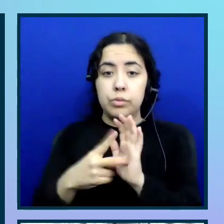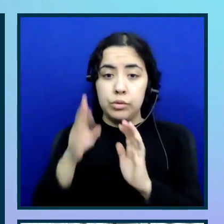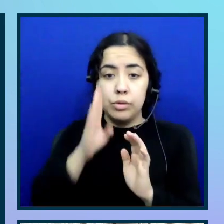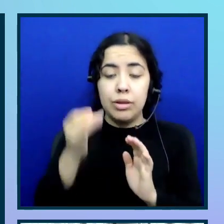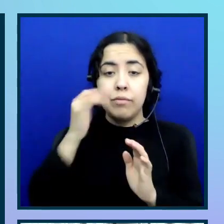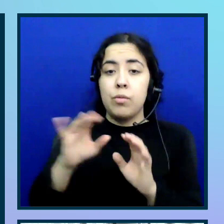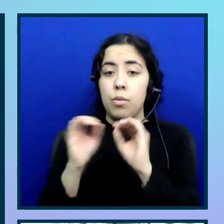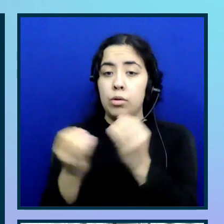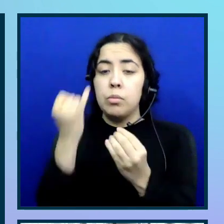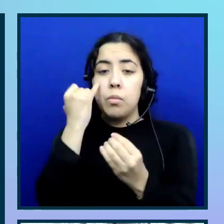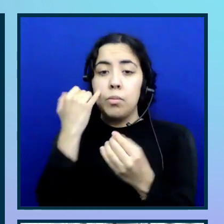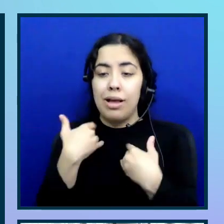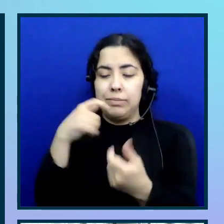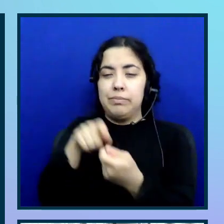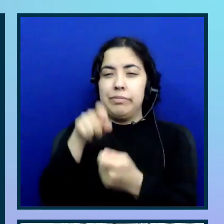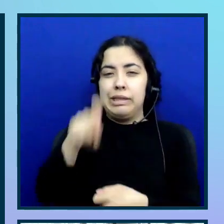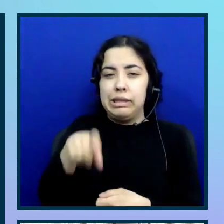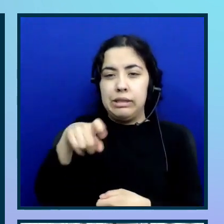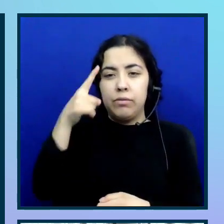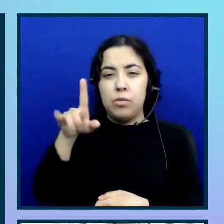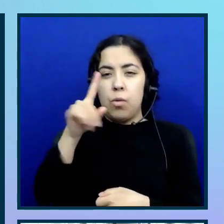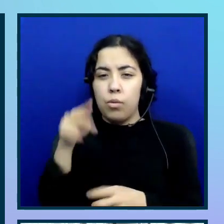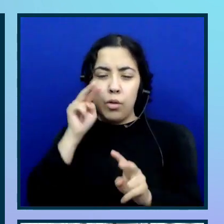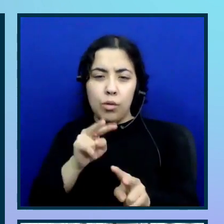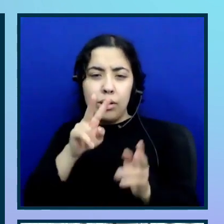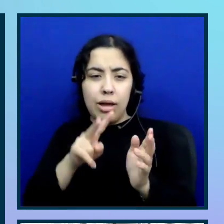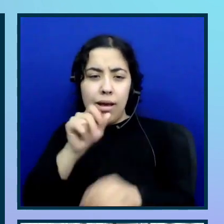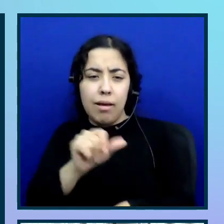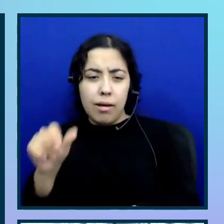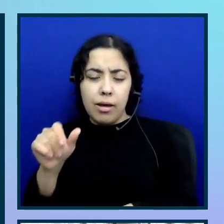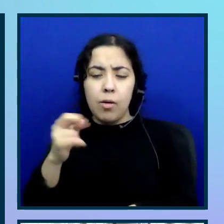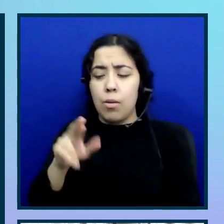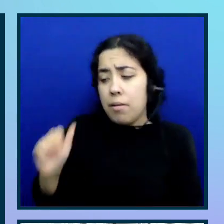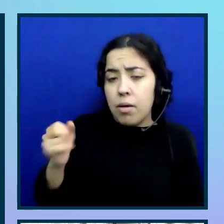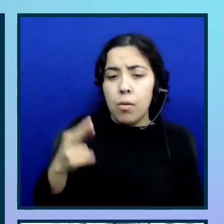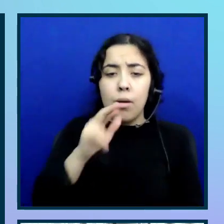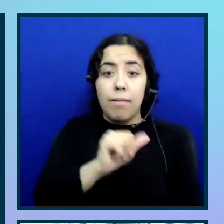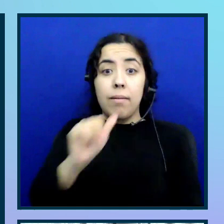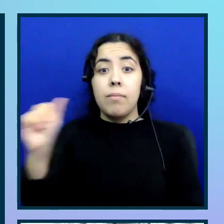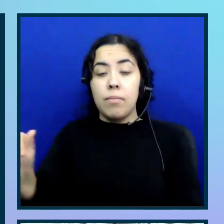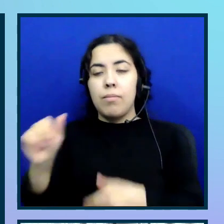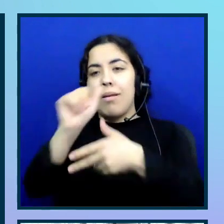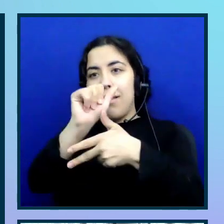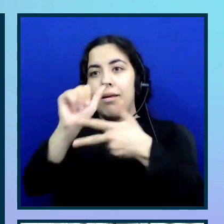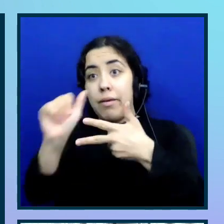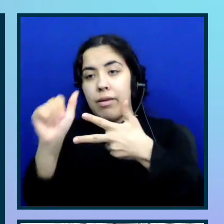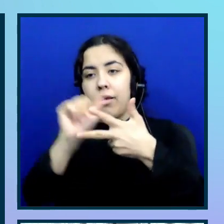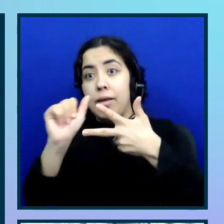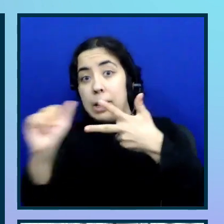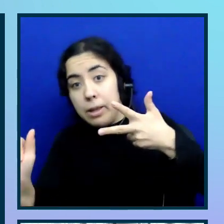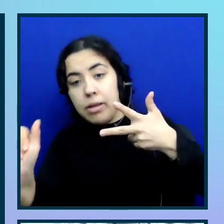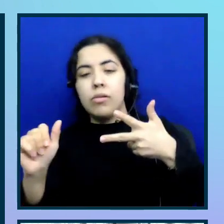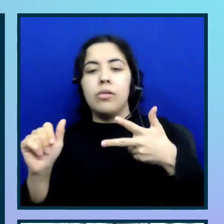your organization has a particular need where you're only looking at AA, single A, or AAA issues, you can customize that here